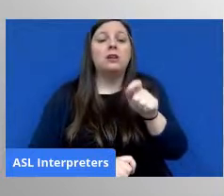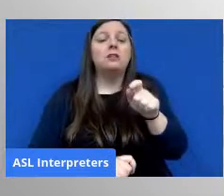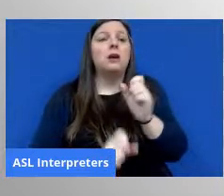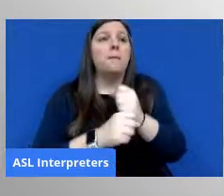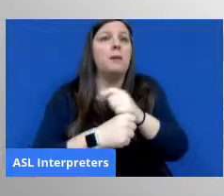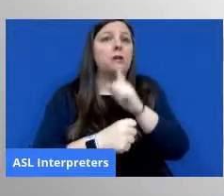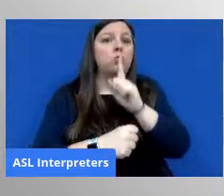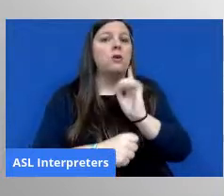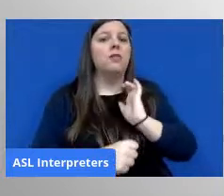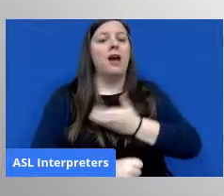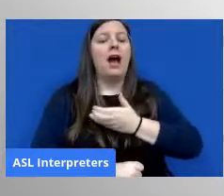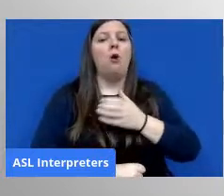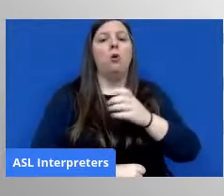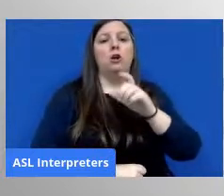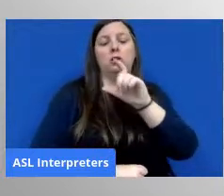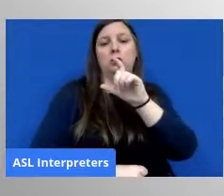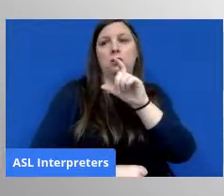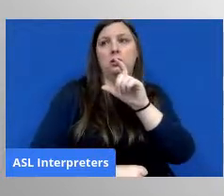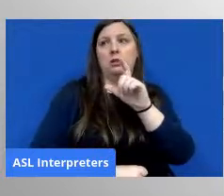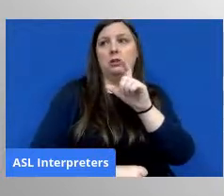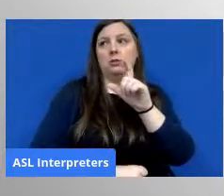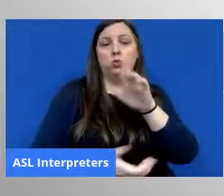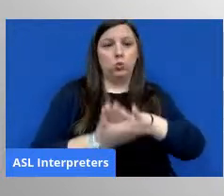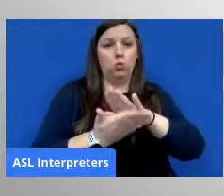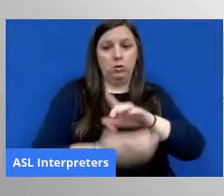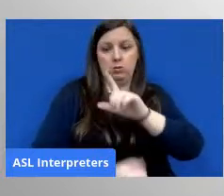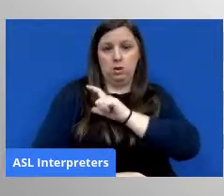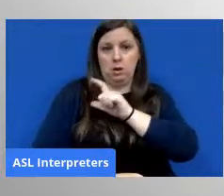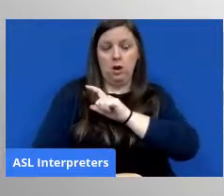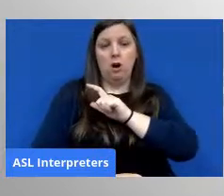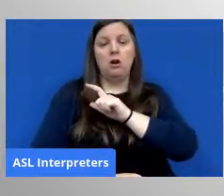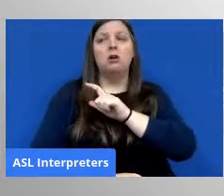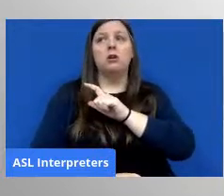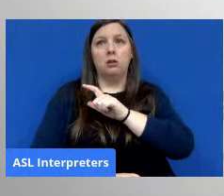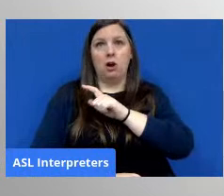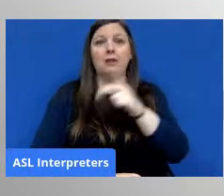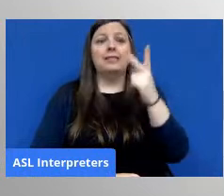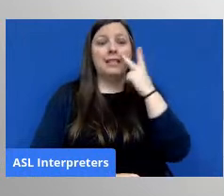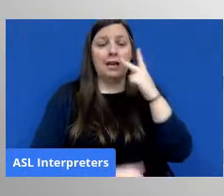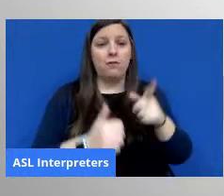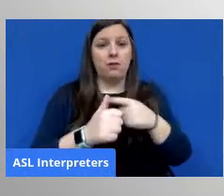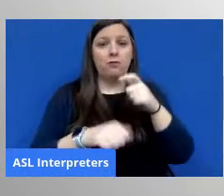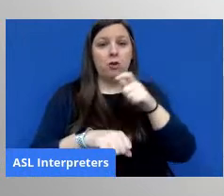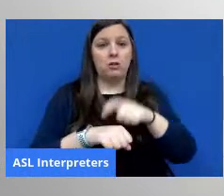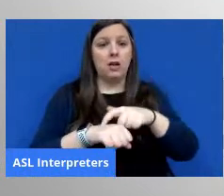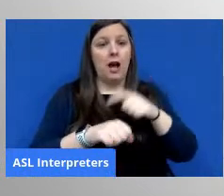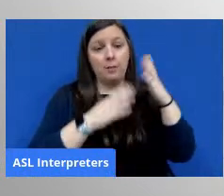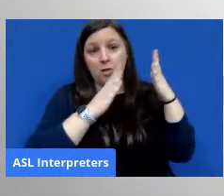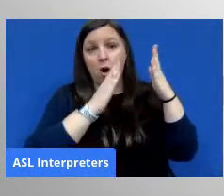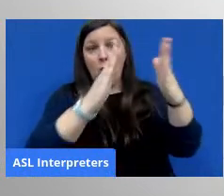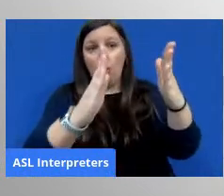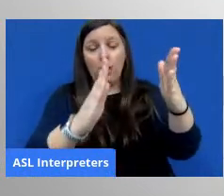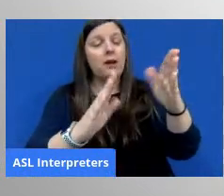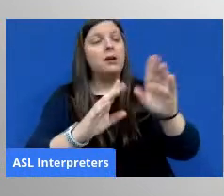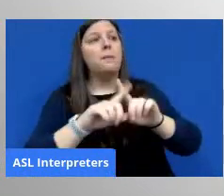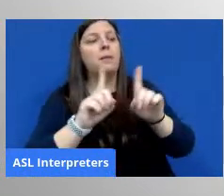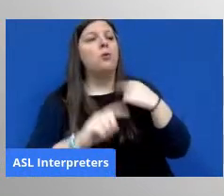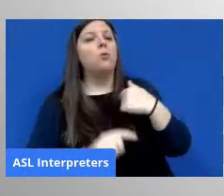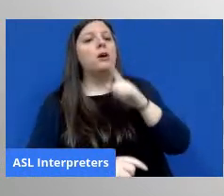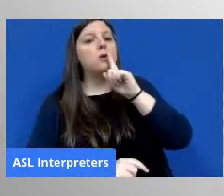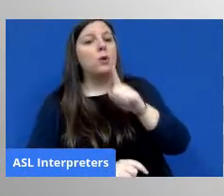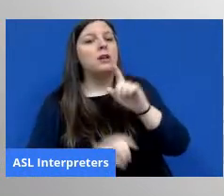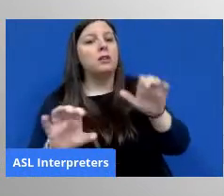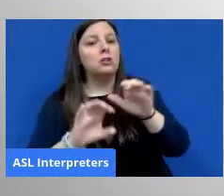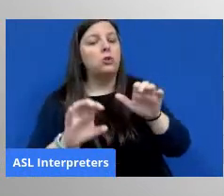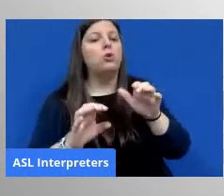seen for the first time by students in the hallways, but maybe we really do what community policing calls for, and we're having our police